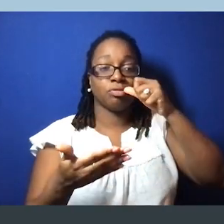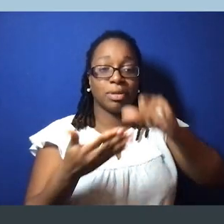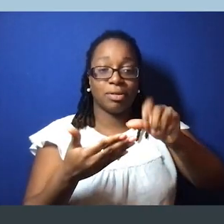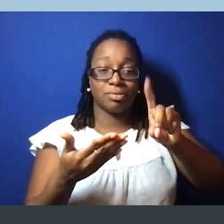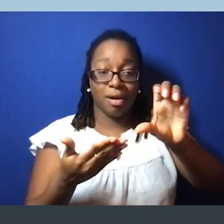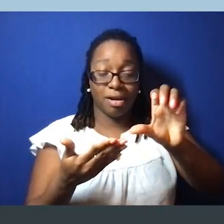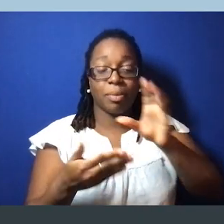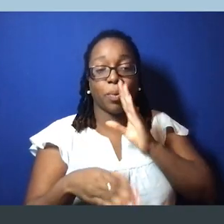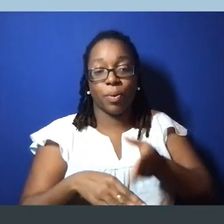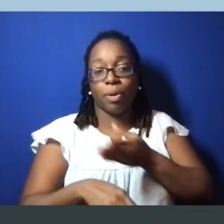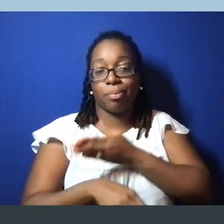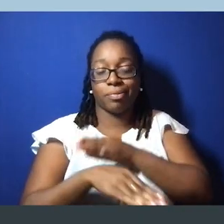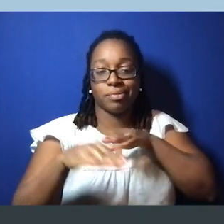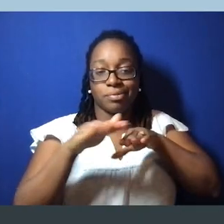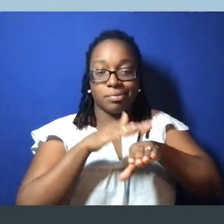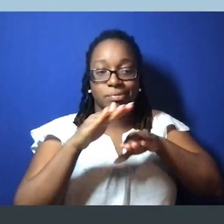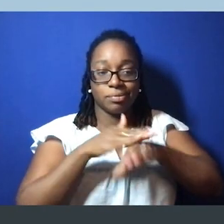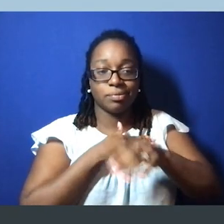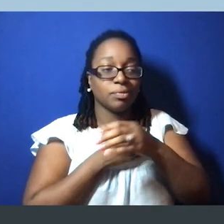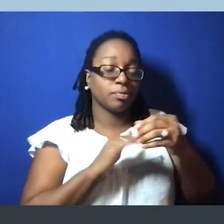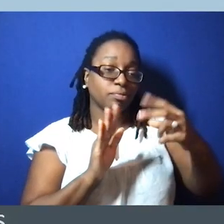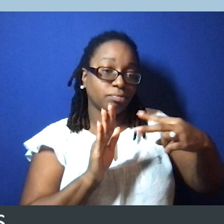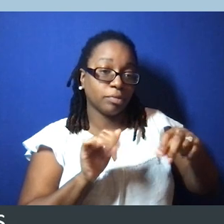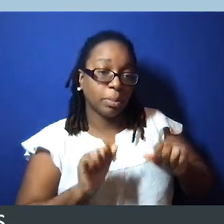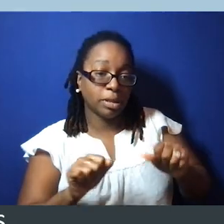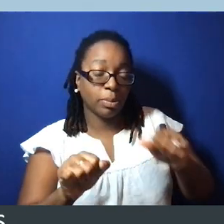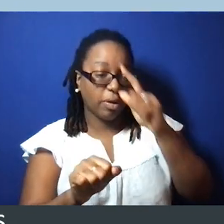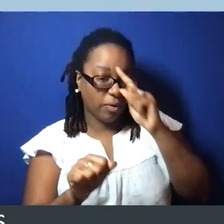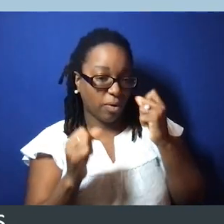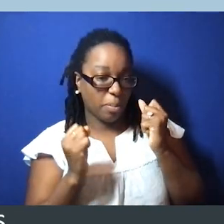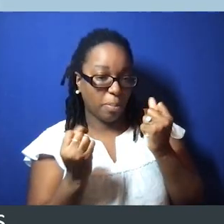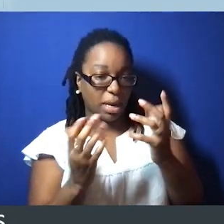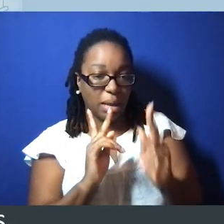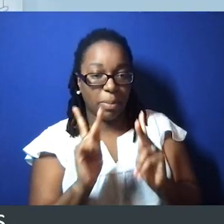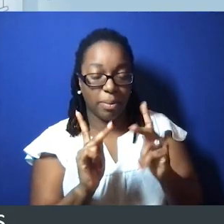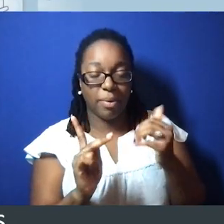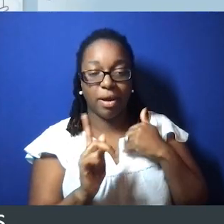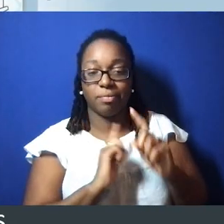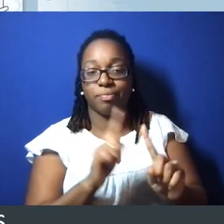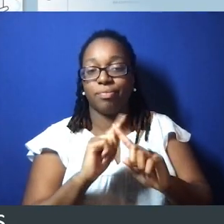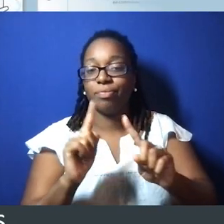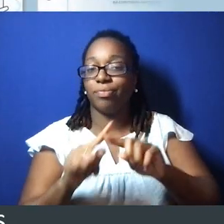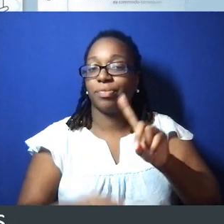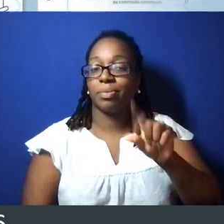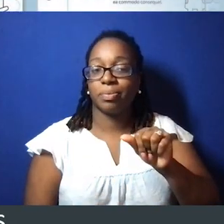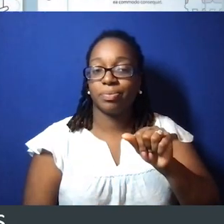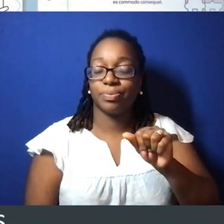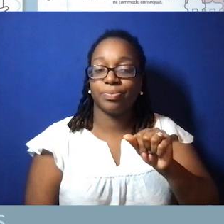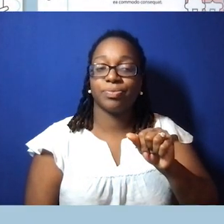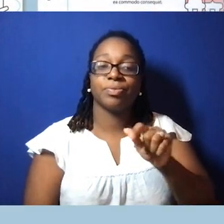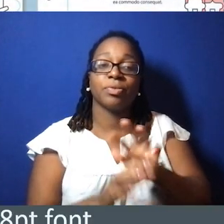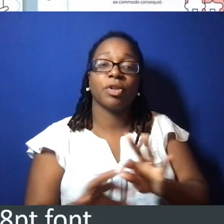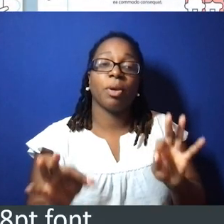Large print documents improve the accessibility and readability for many people with various